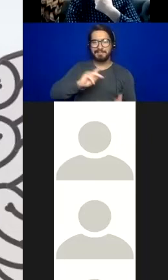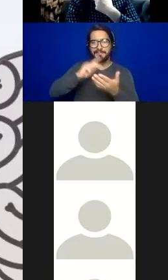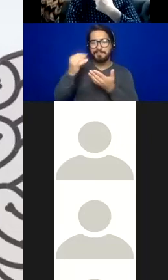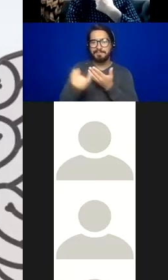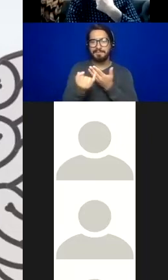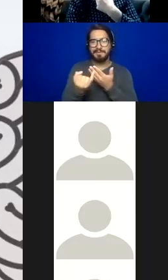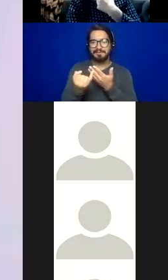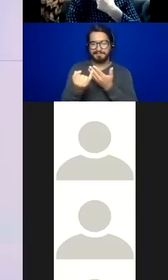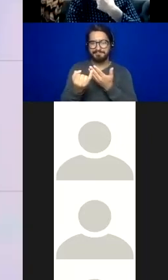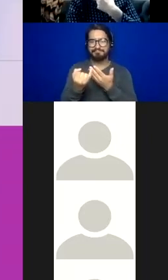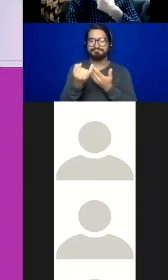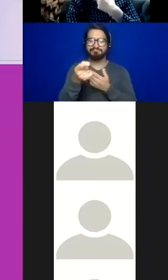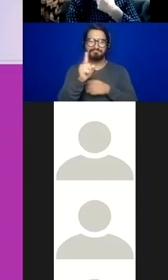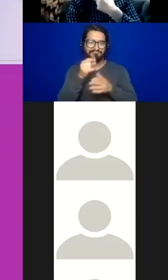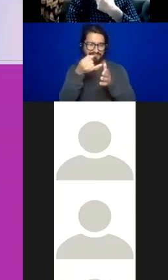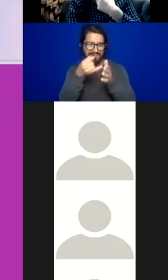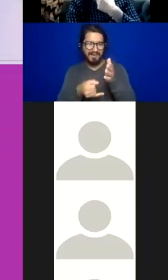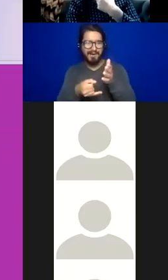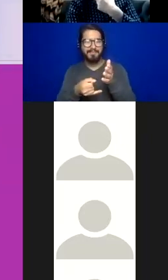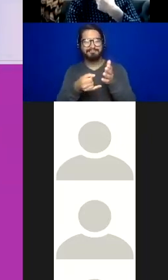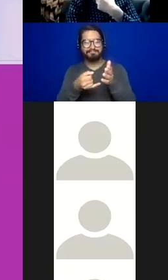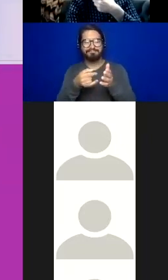This is the art piece mentioned in the